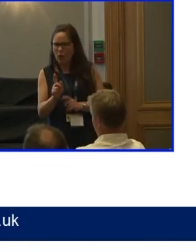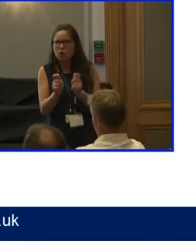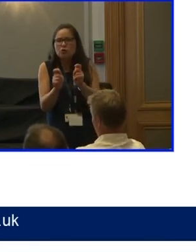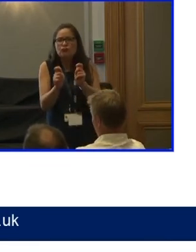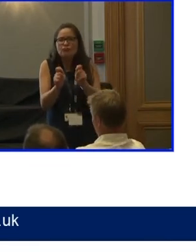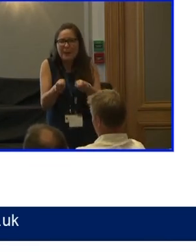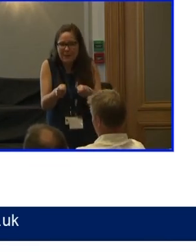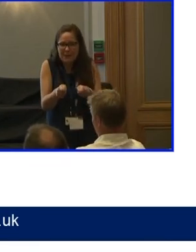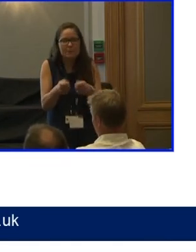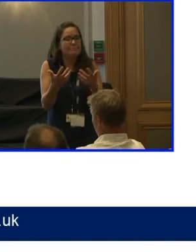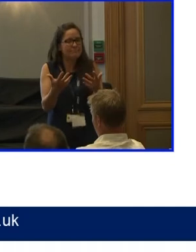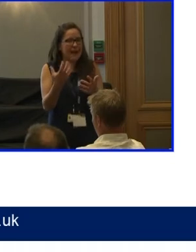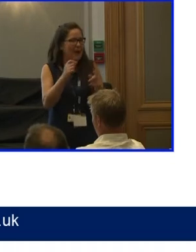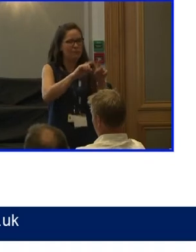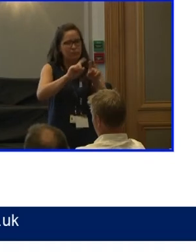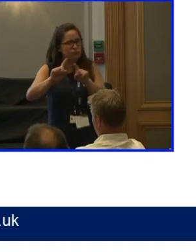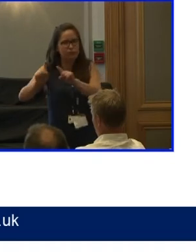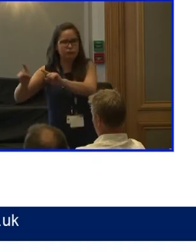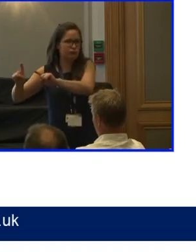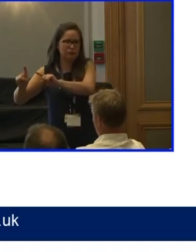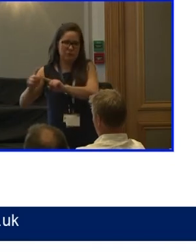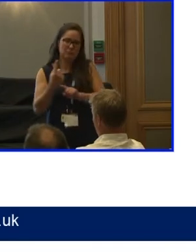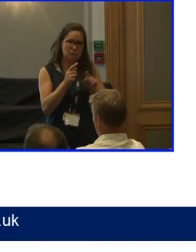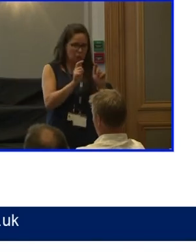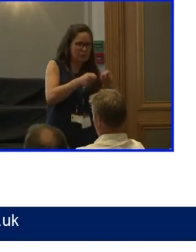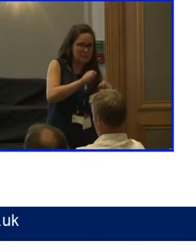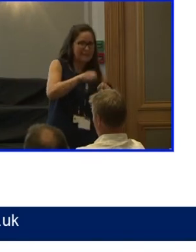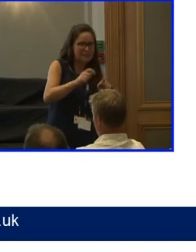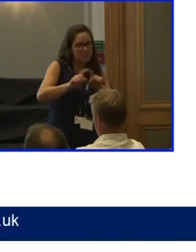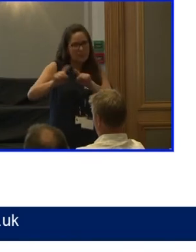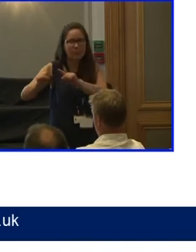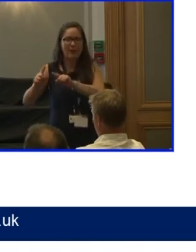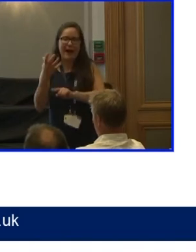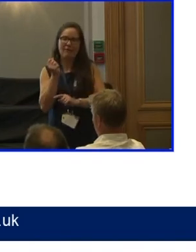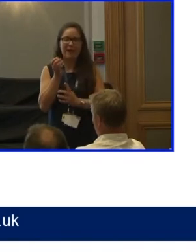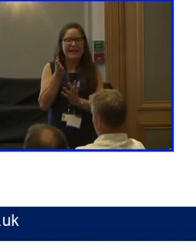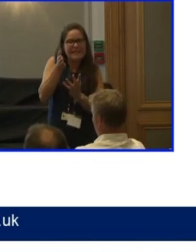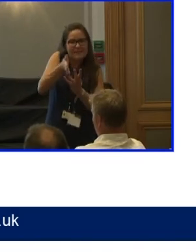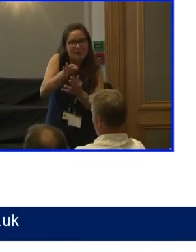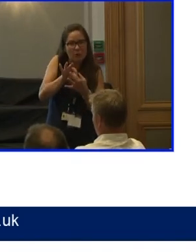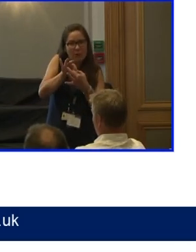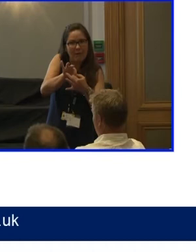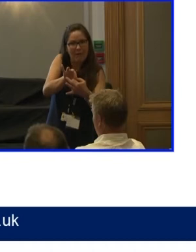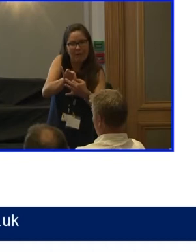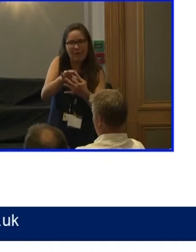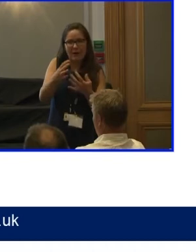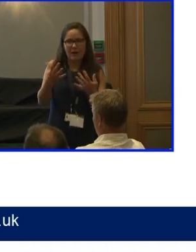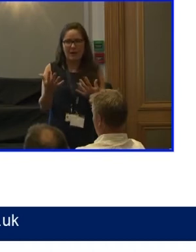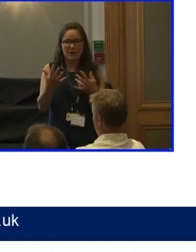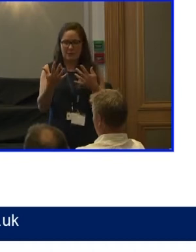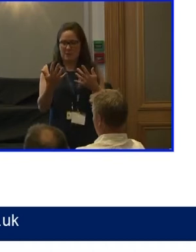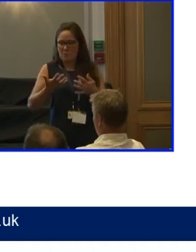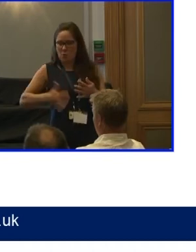types of clinical trials out there. So interventional trials, where either a particular drug or a device is being